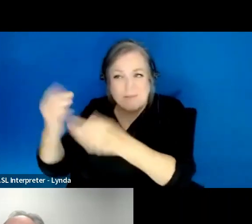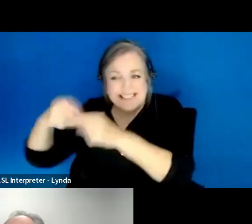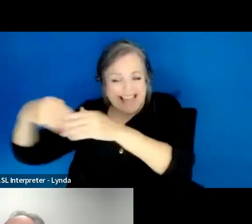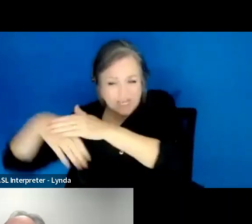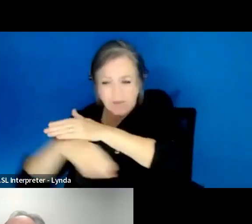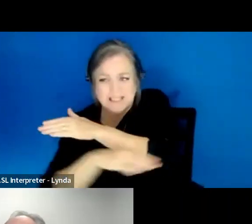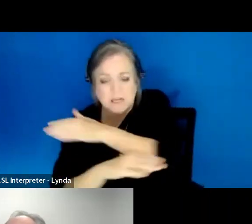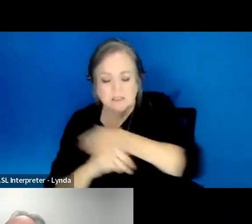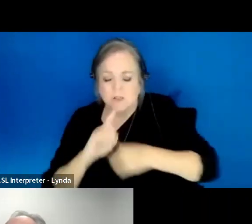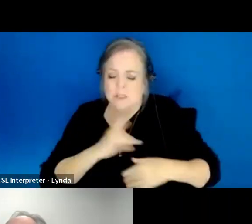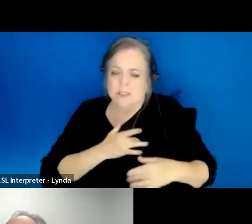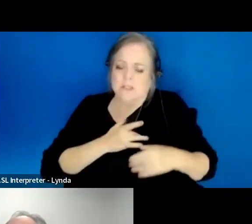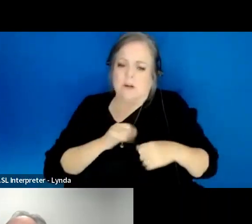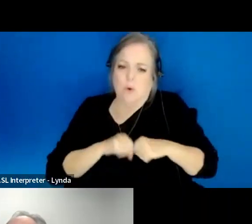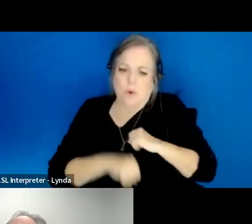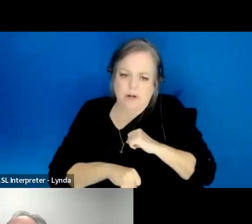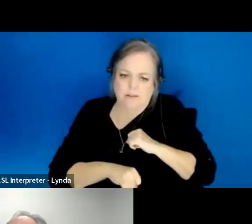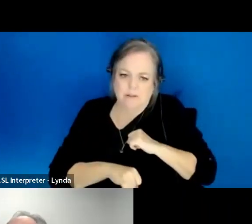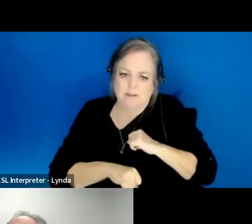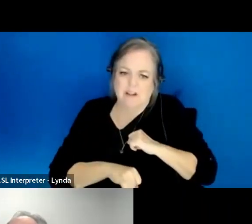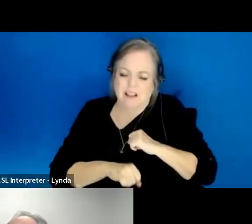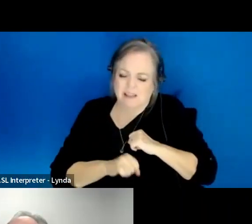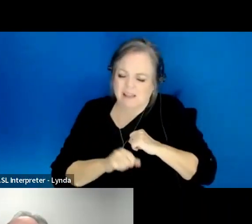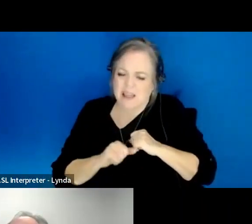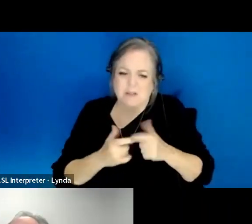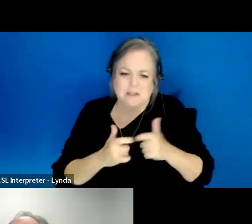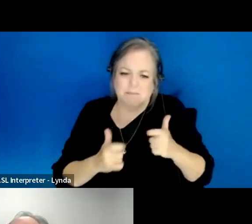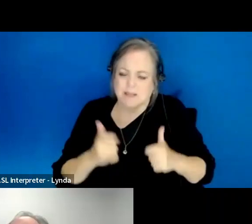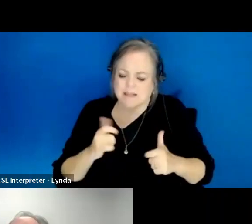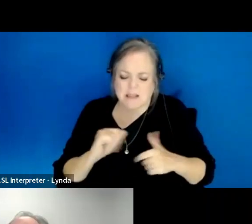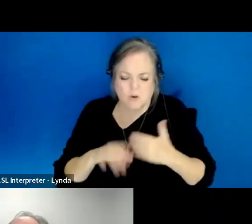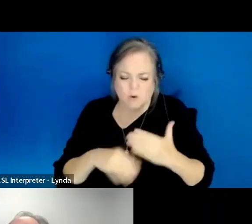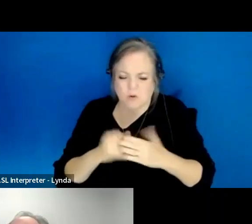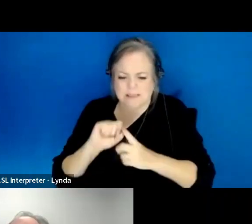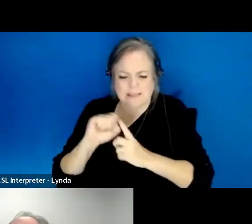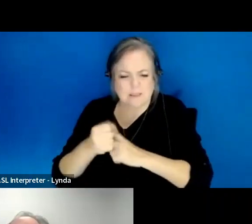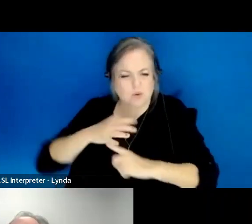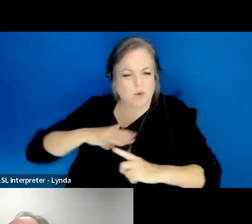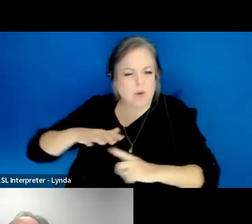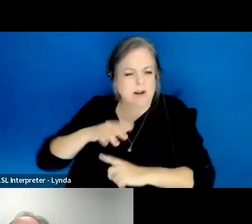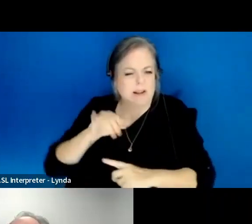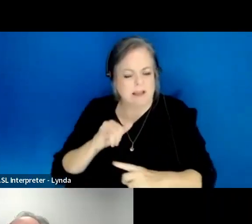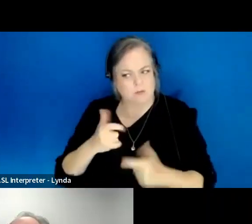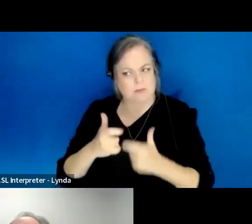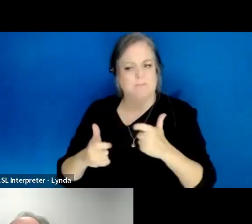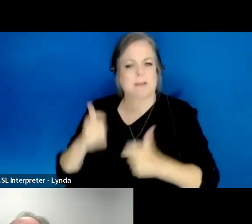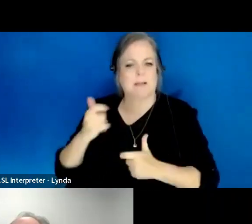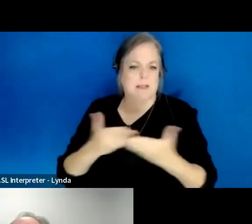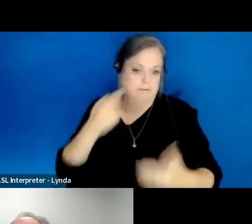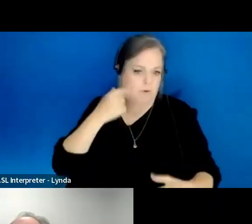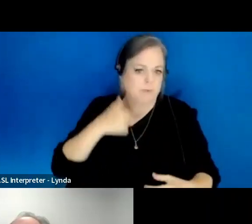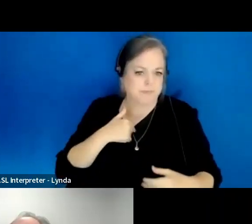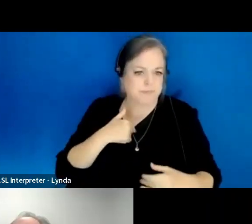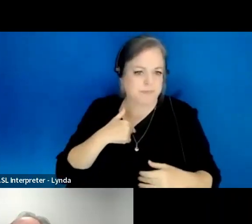hurtful. So that was the biggest, that whole ordeal surrounding that was like the biggest thing for me